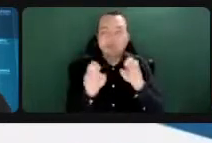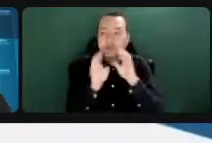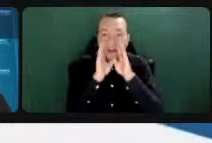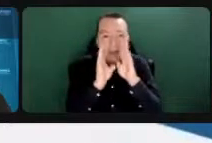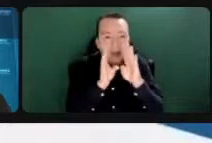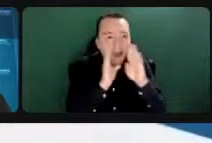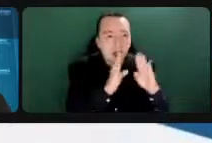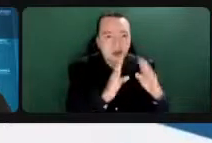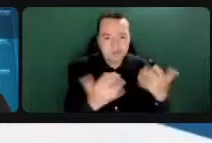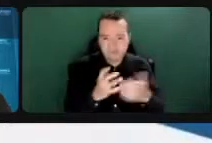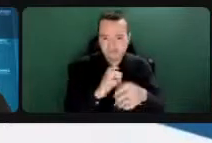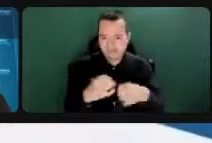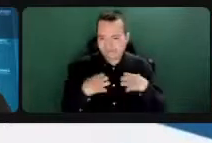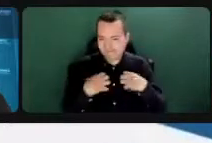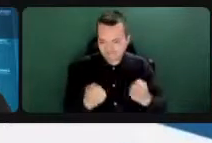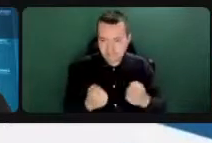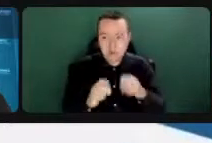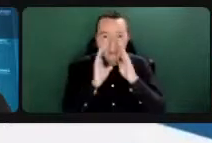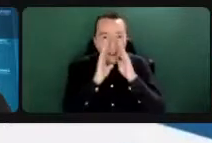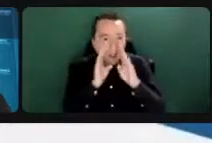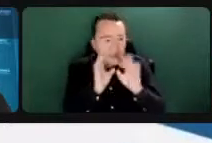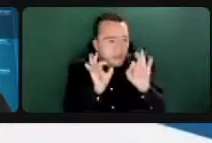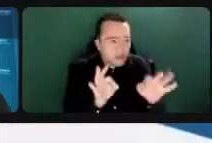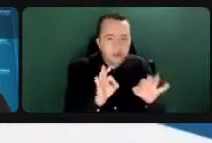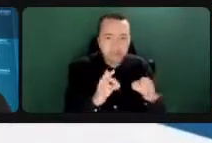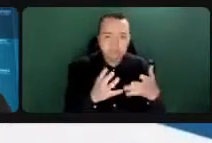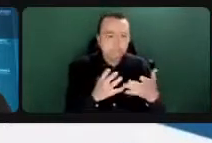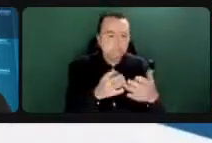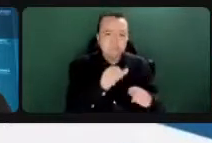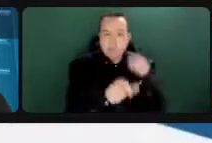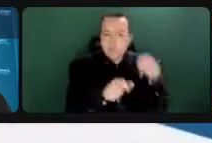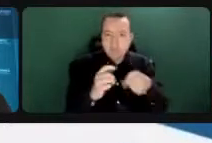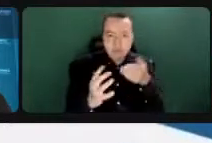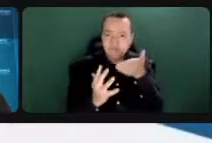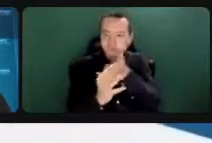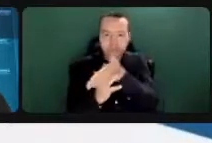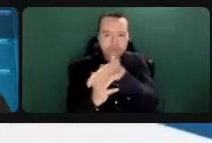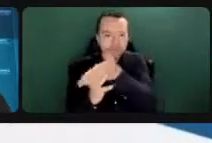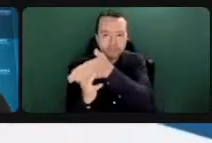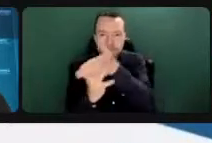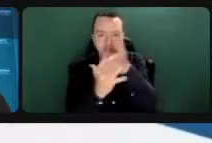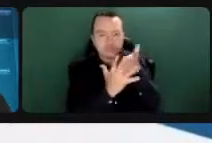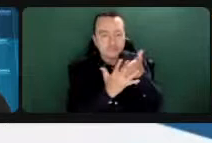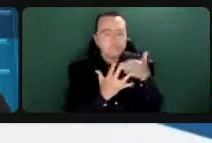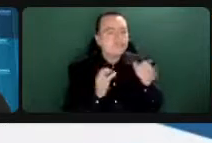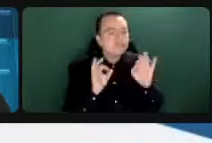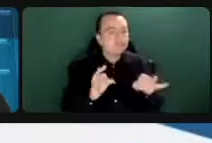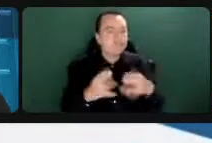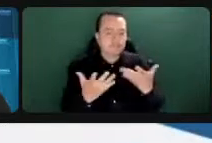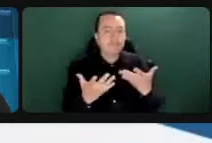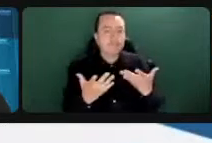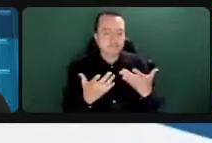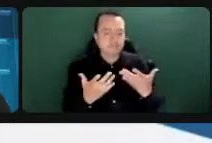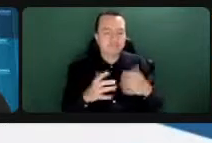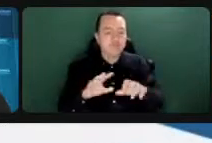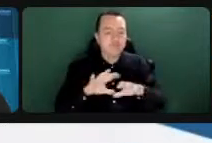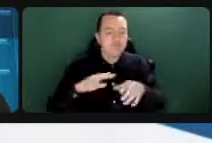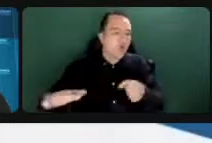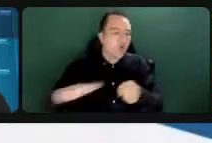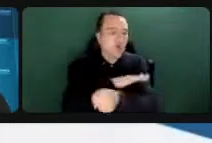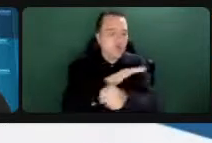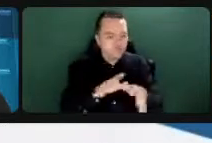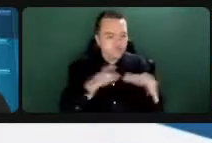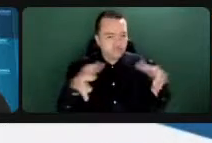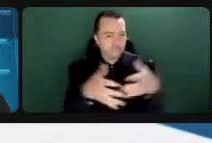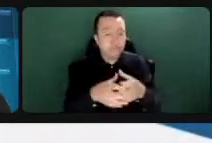health. At the same time, we have a policy on research for health, a policy that was adopted some years ago that really calls